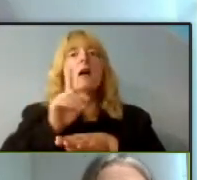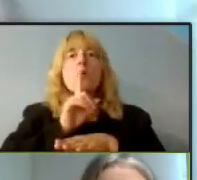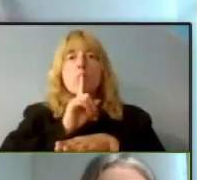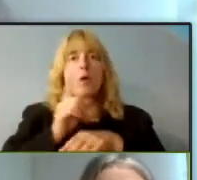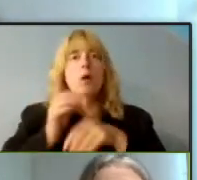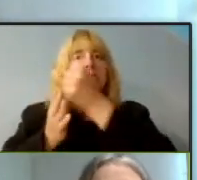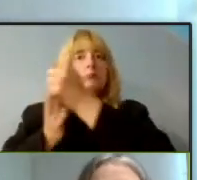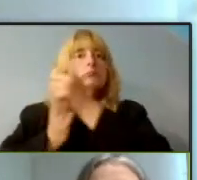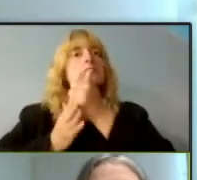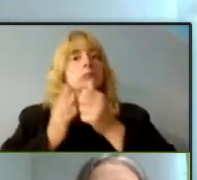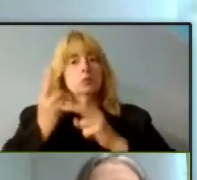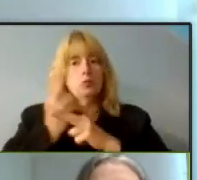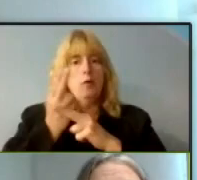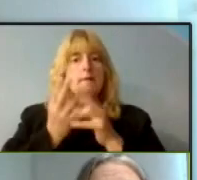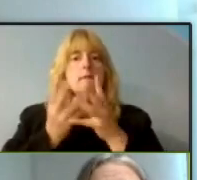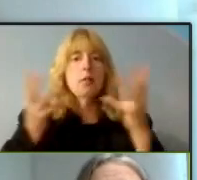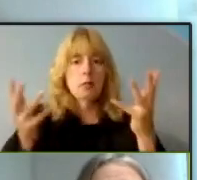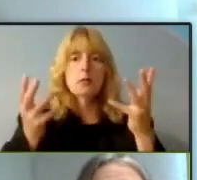time.